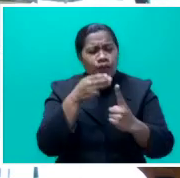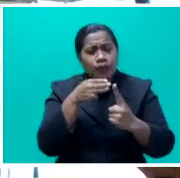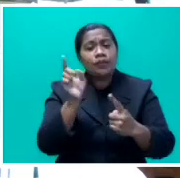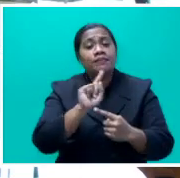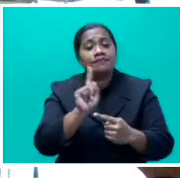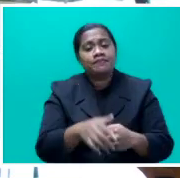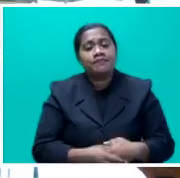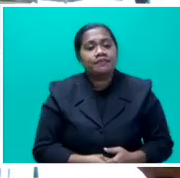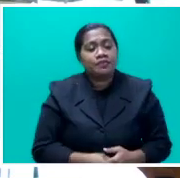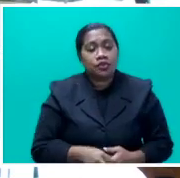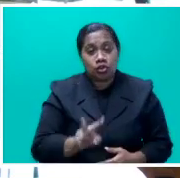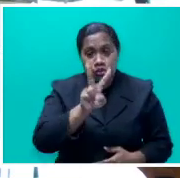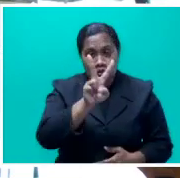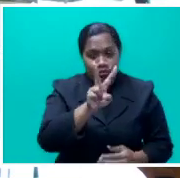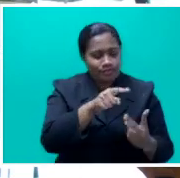two areas